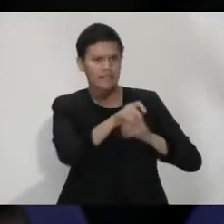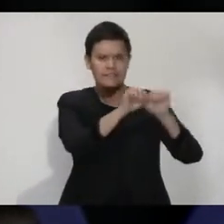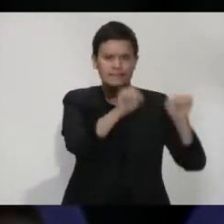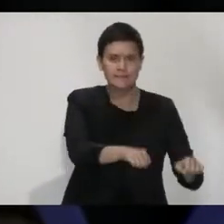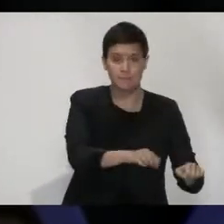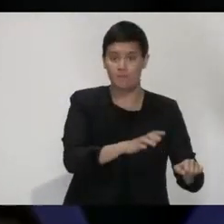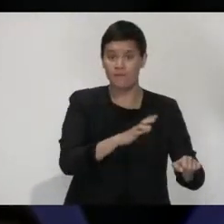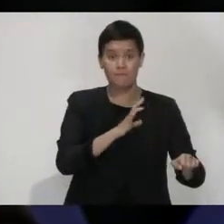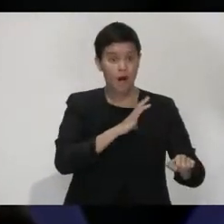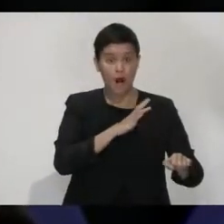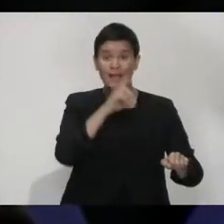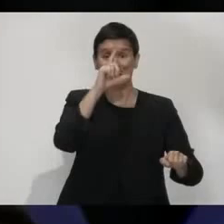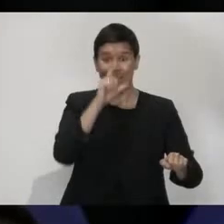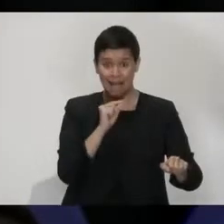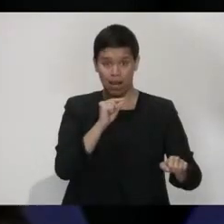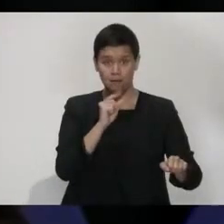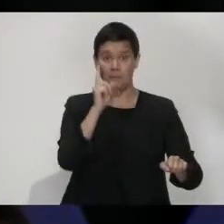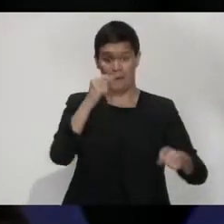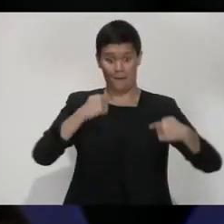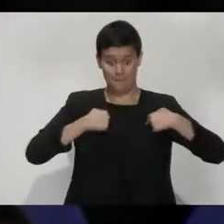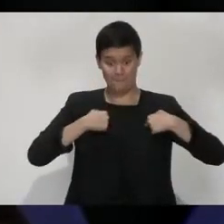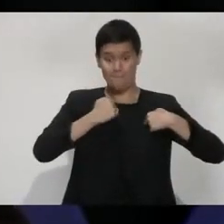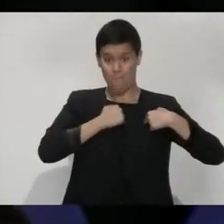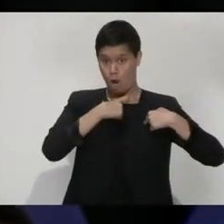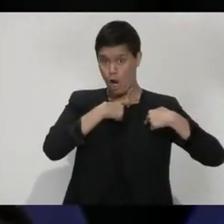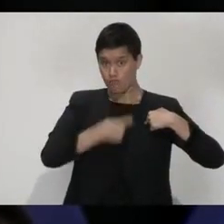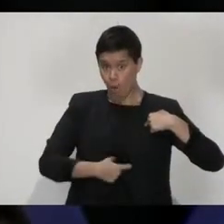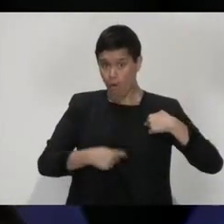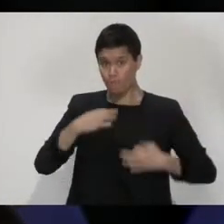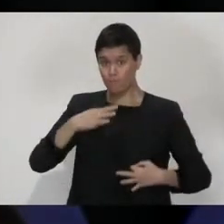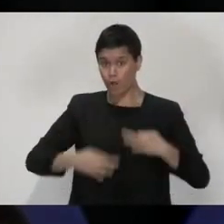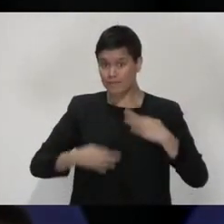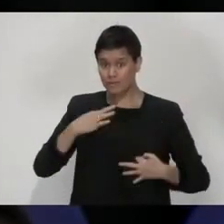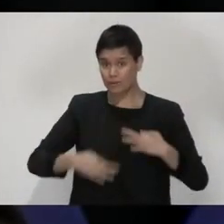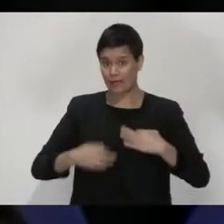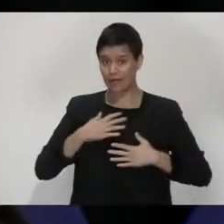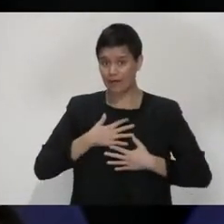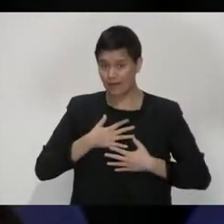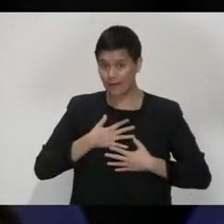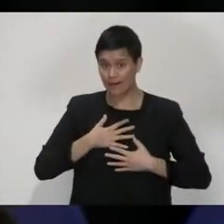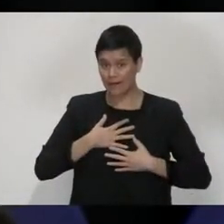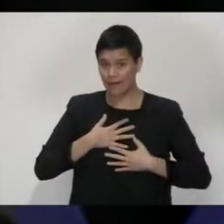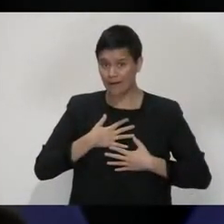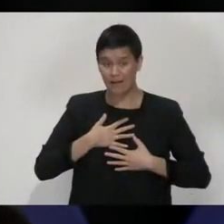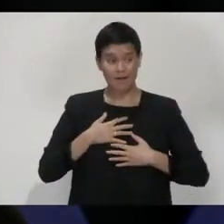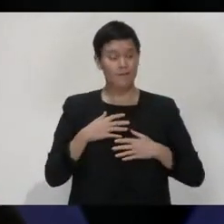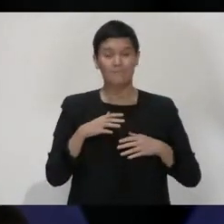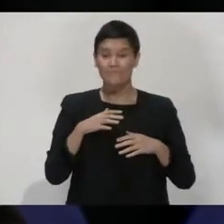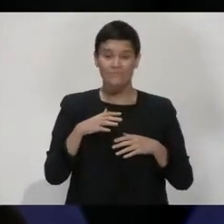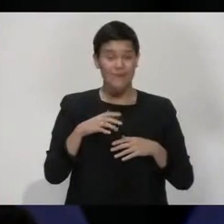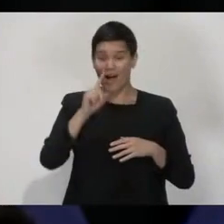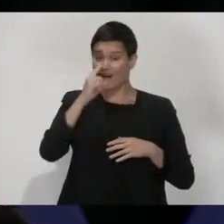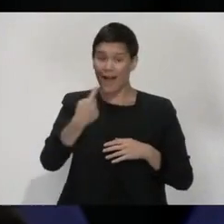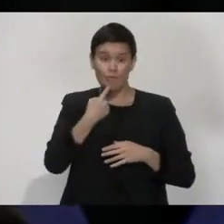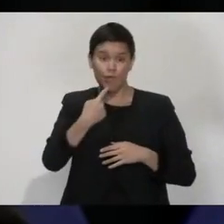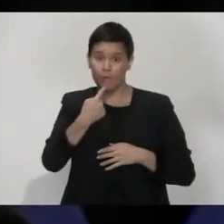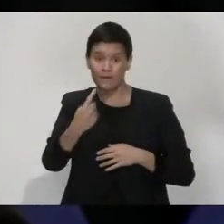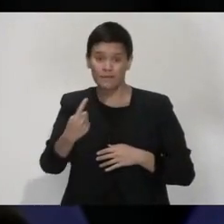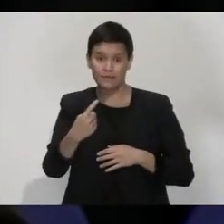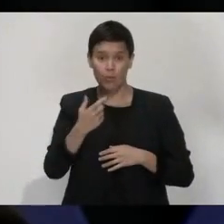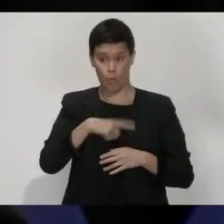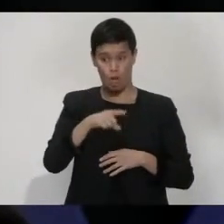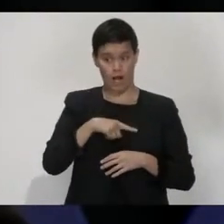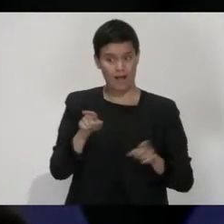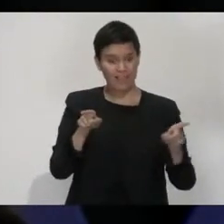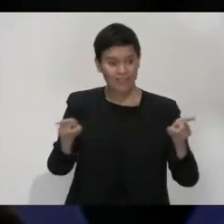mind. As a politician, in the middle of a situation where there is still the potential right of appeal for people, I have to be very